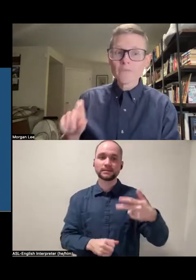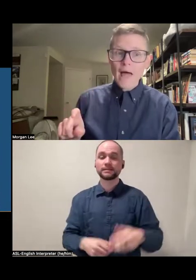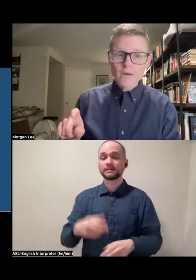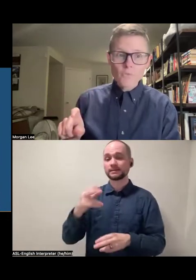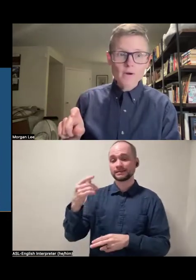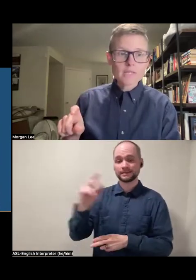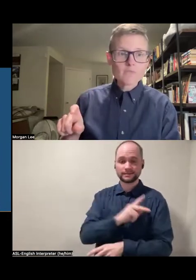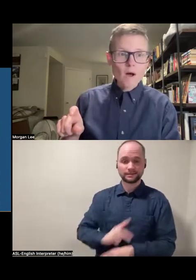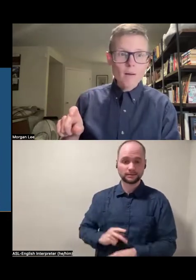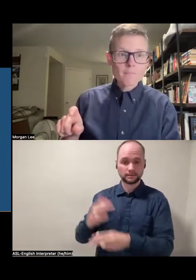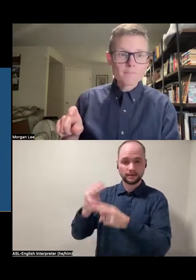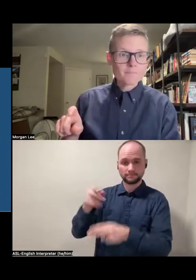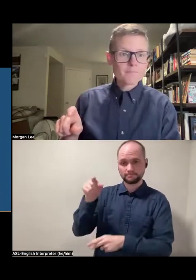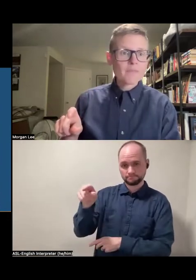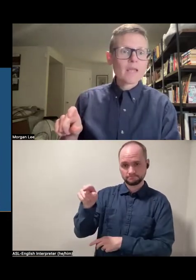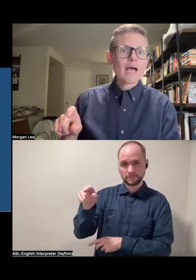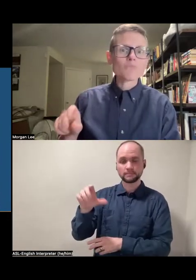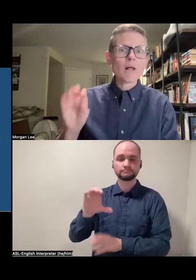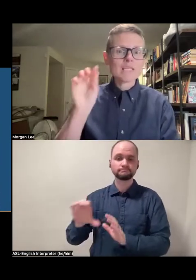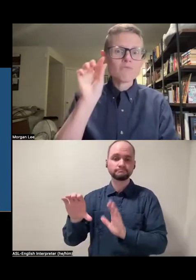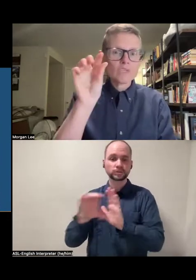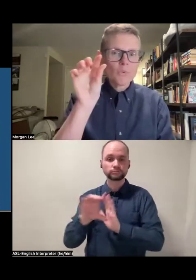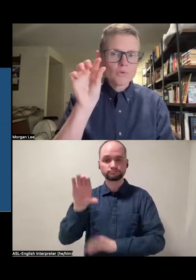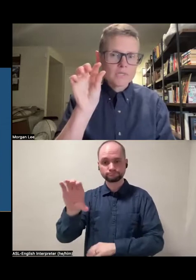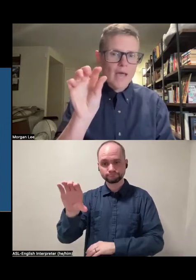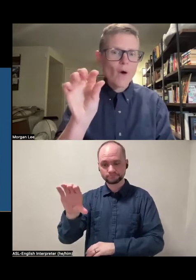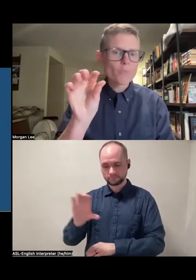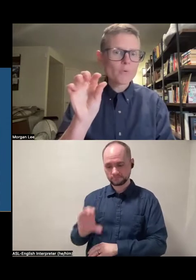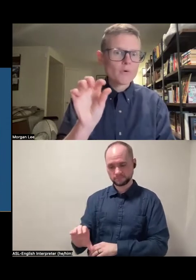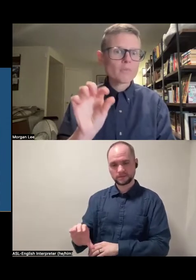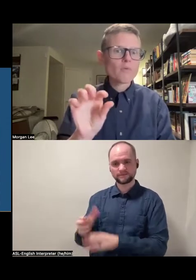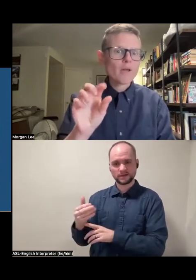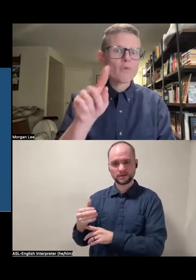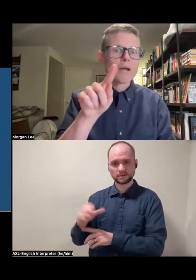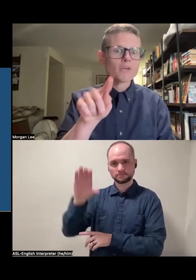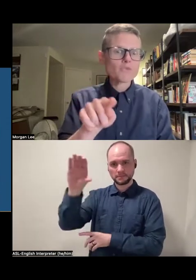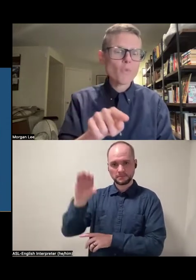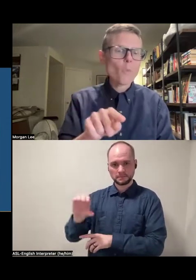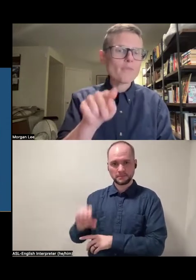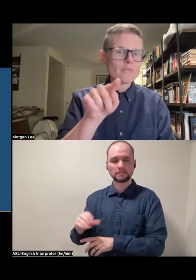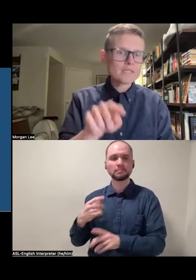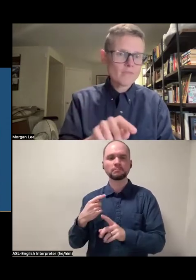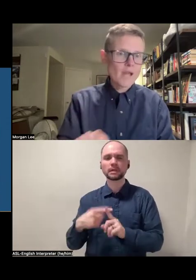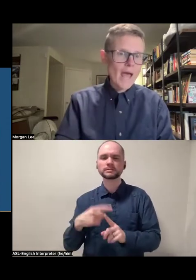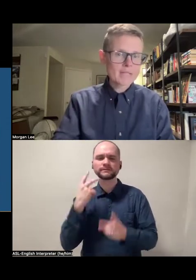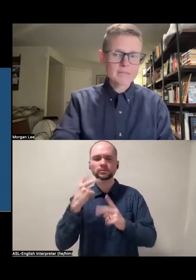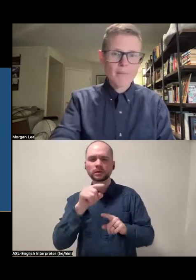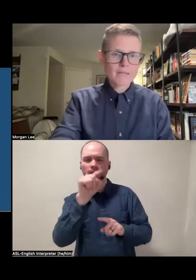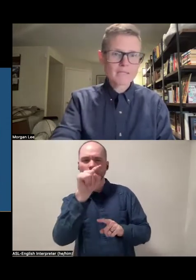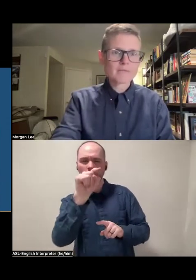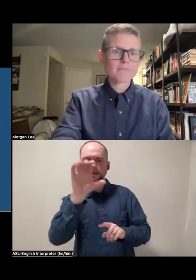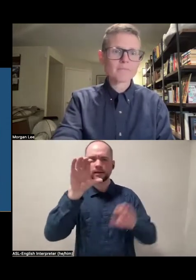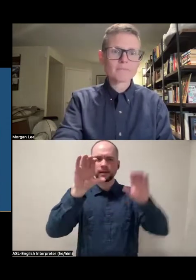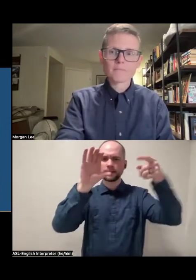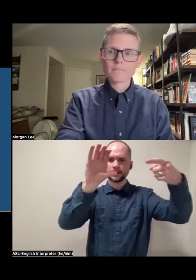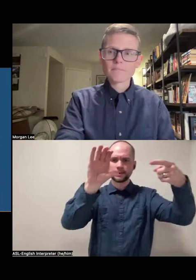and the flag of where he is from, as well as visuals to help provide reminders for what these different acts